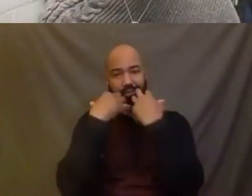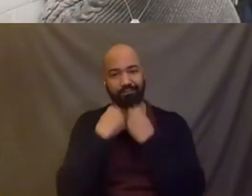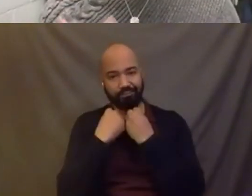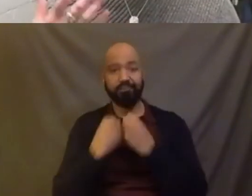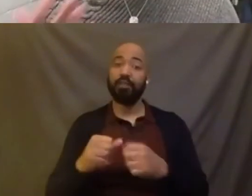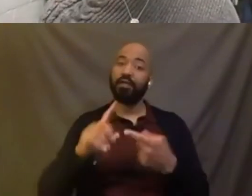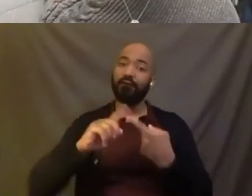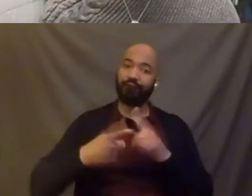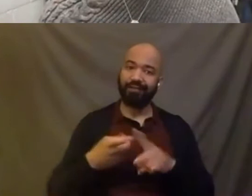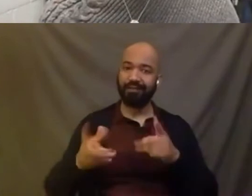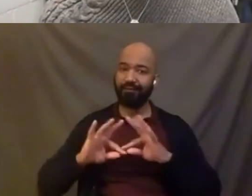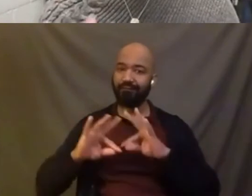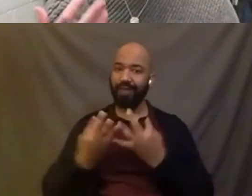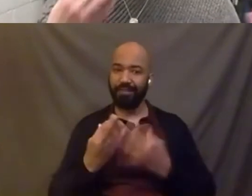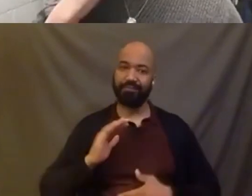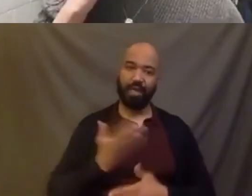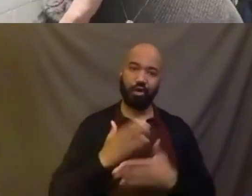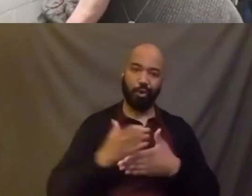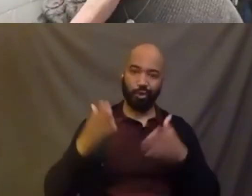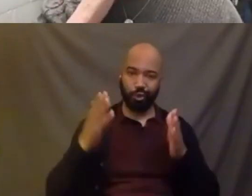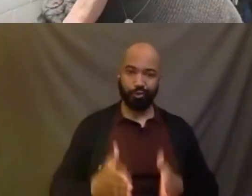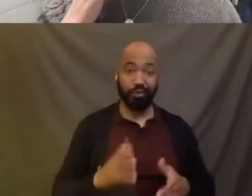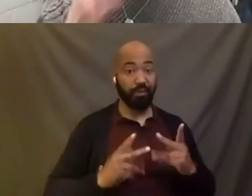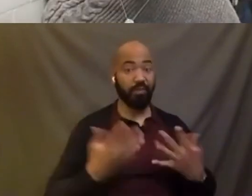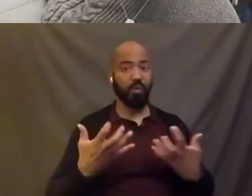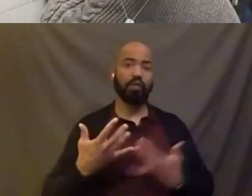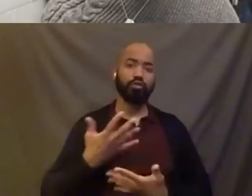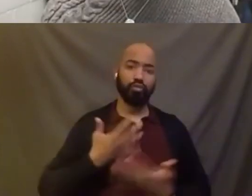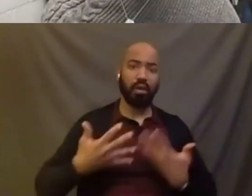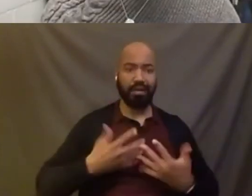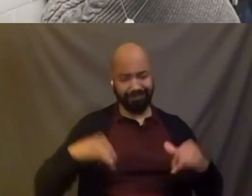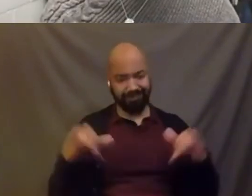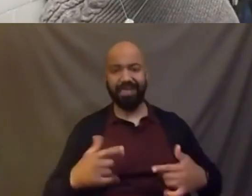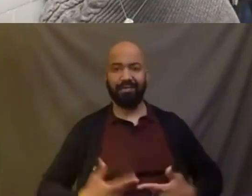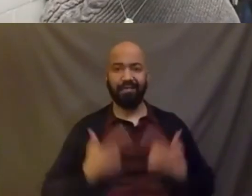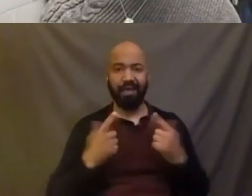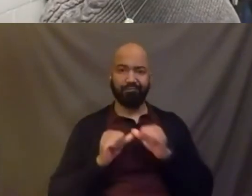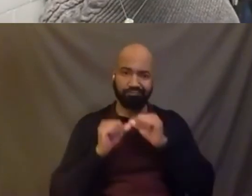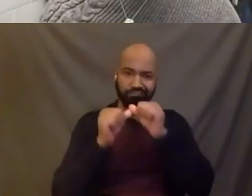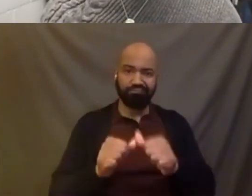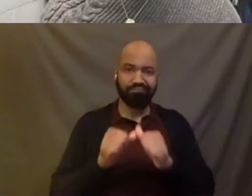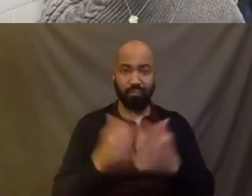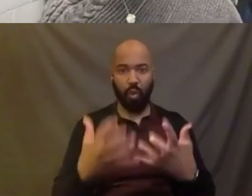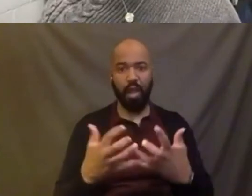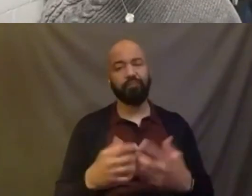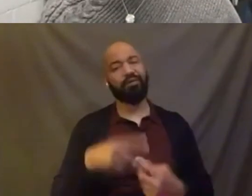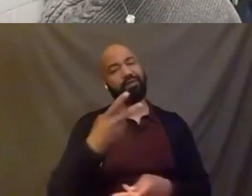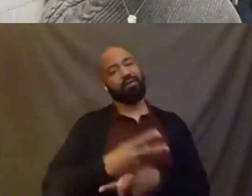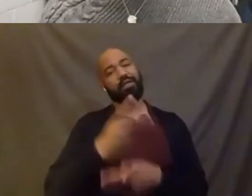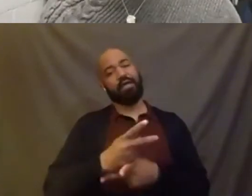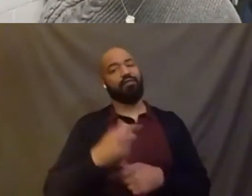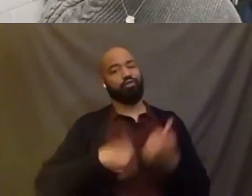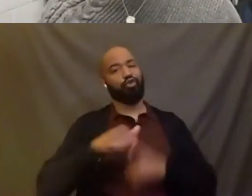friends and our partners and the people that we want around for a very long time. So yeah, that's such a good